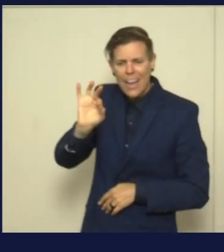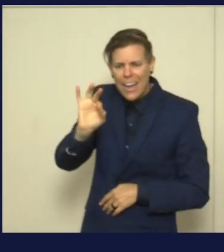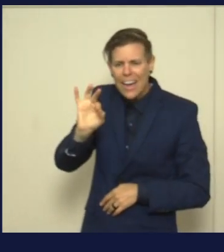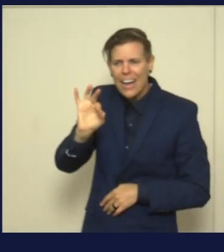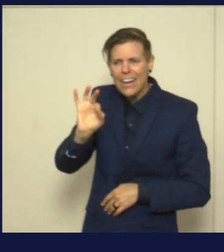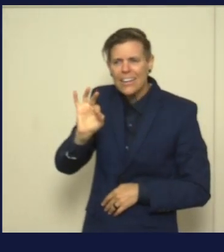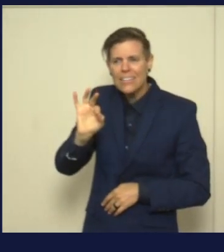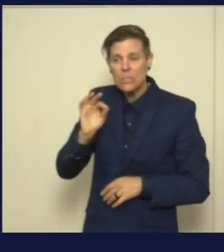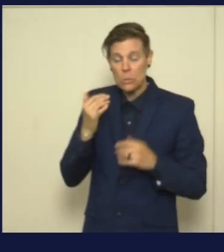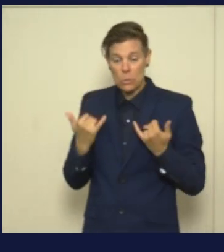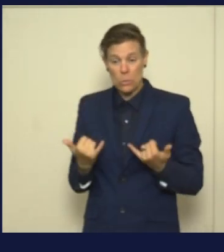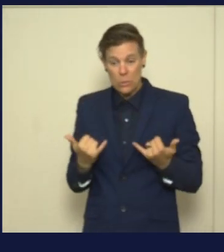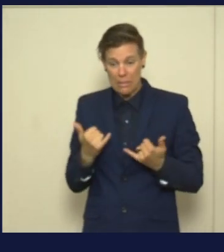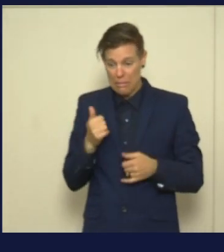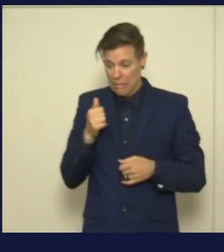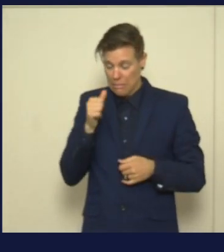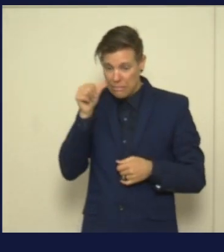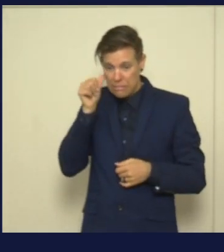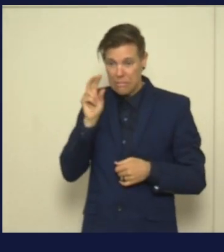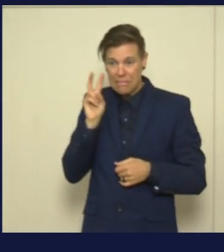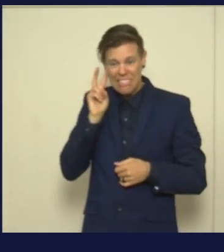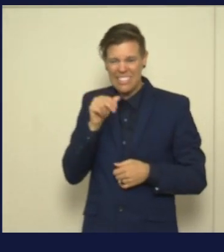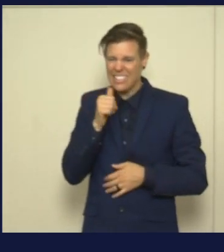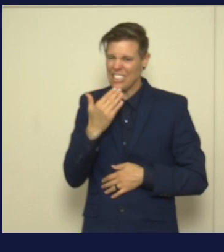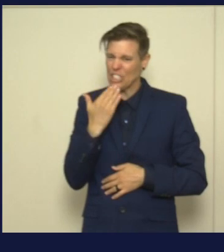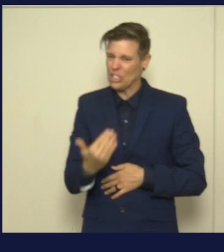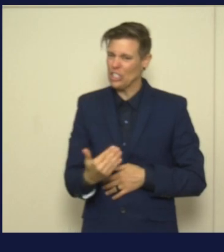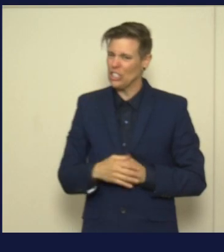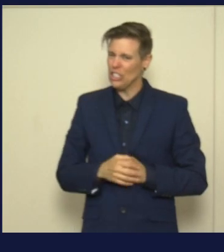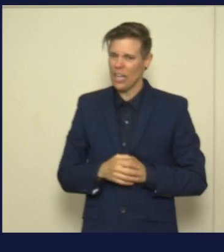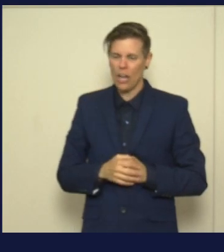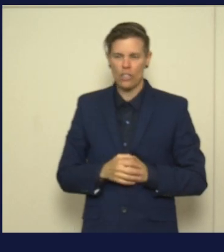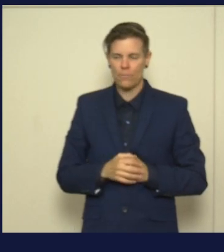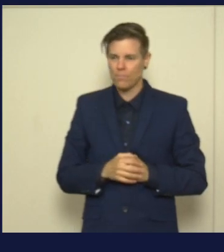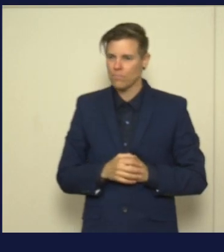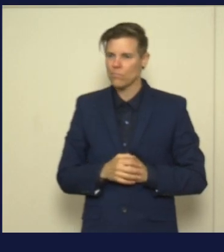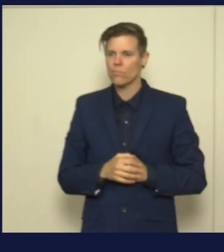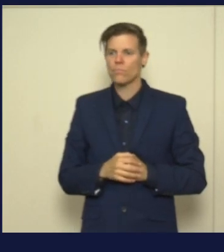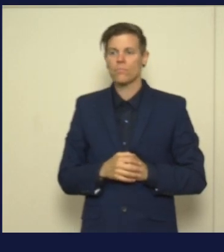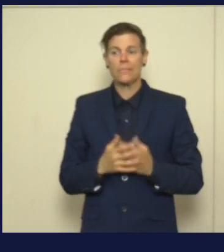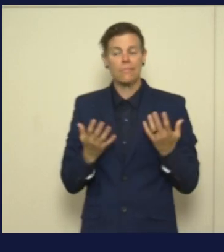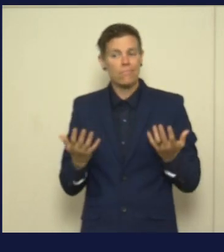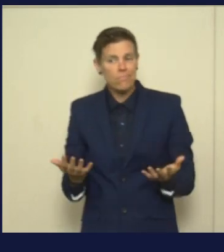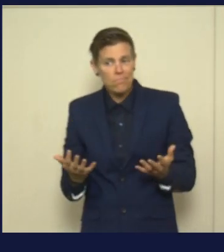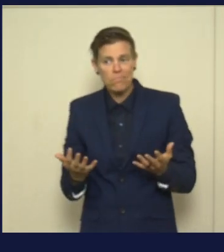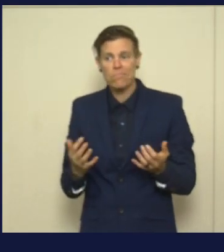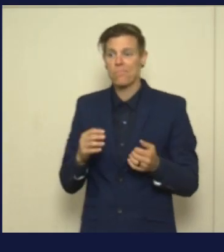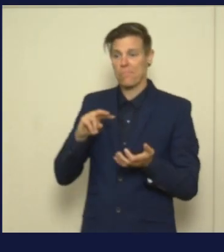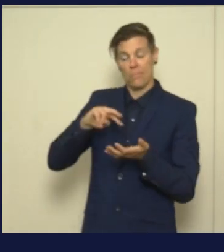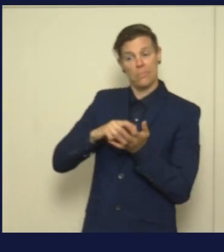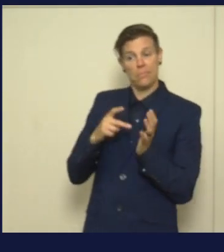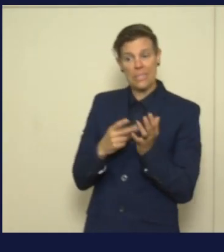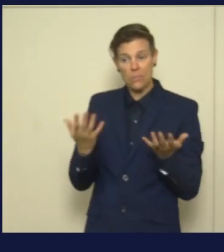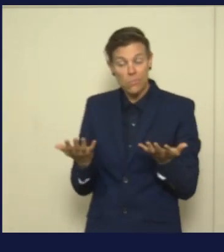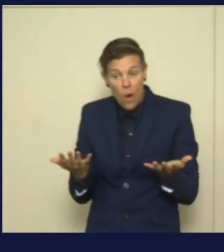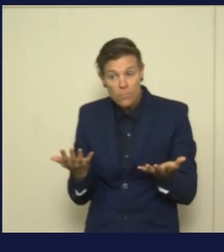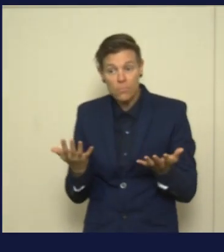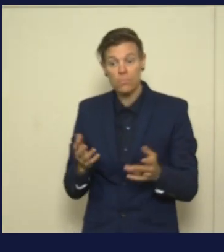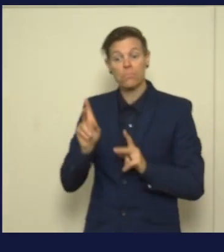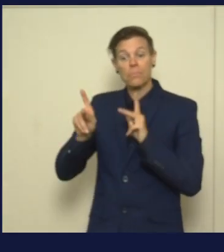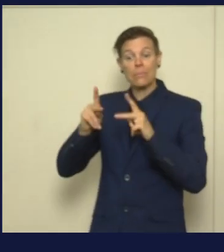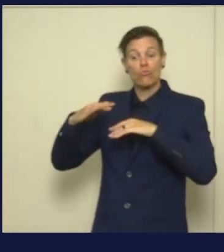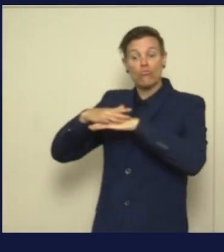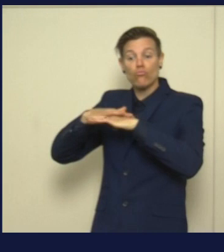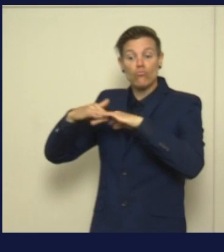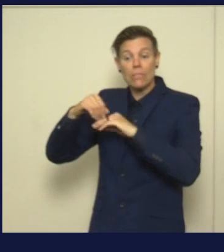days. It means that you have folks who, if they were in the classroom, would have likely